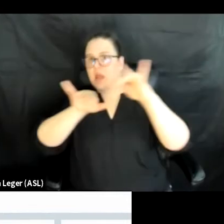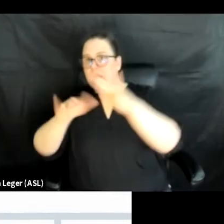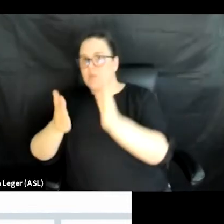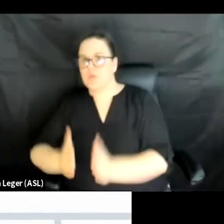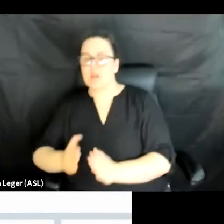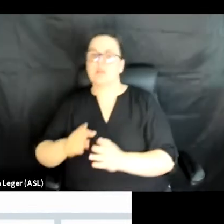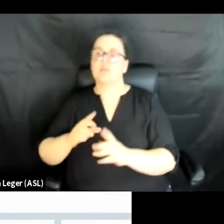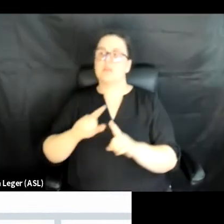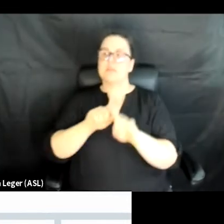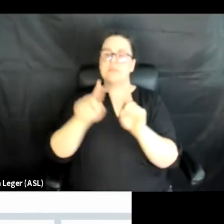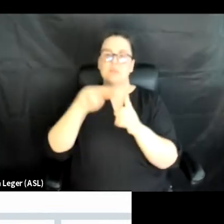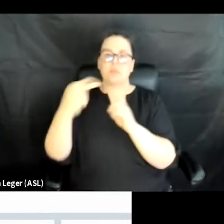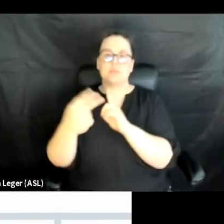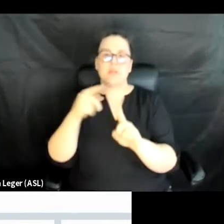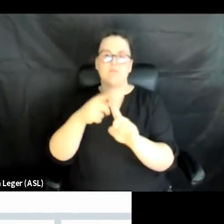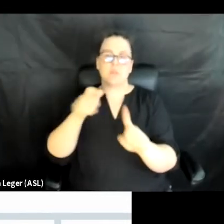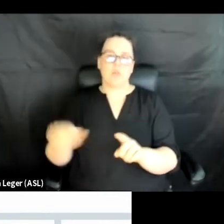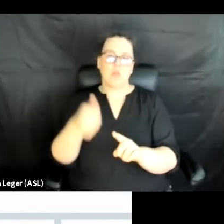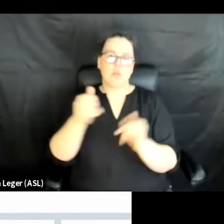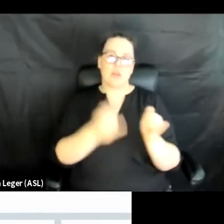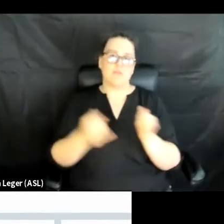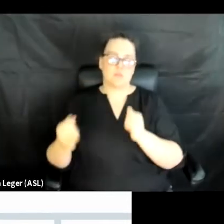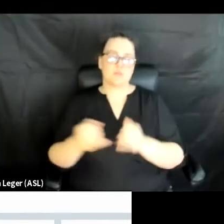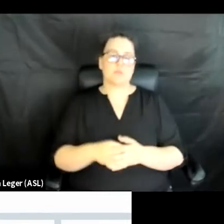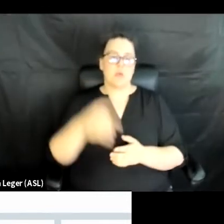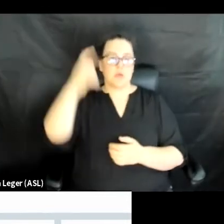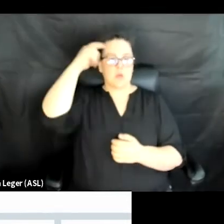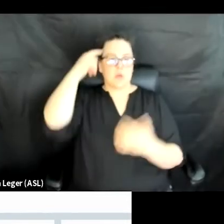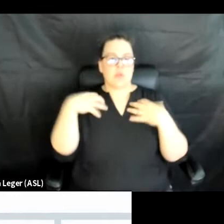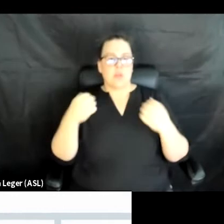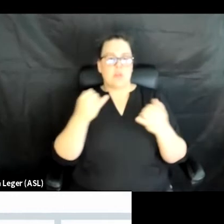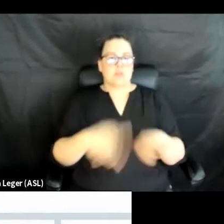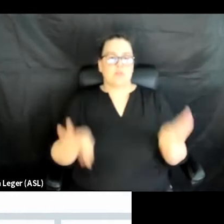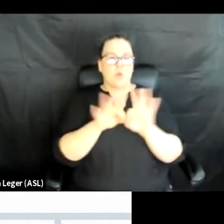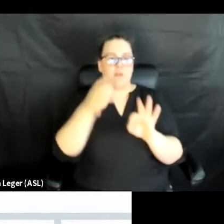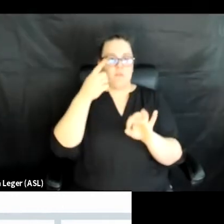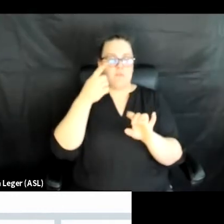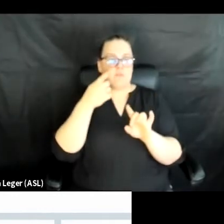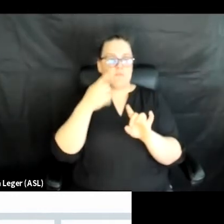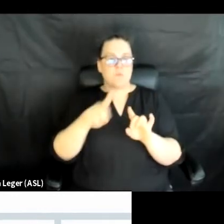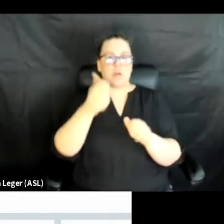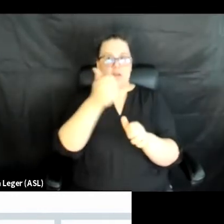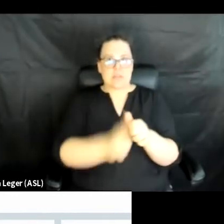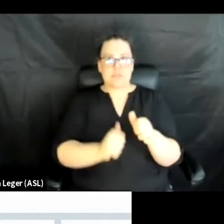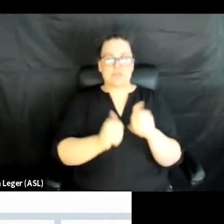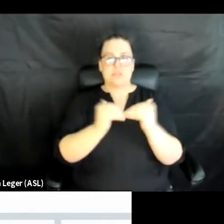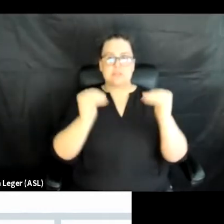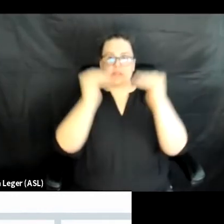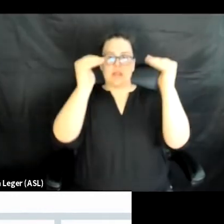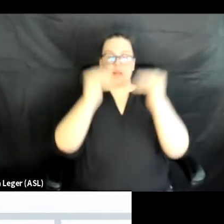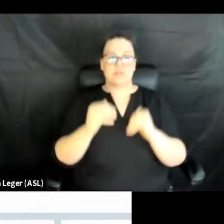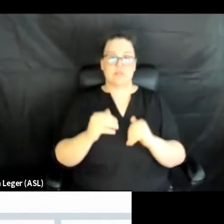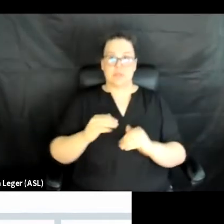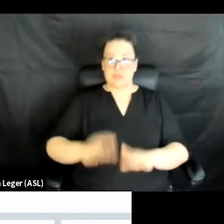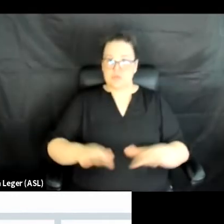by other populations, by other individuals. Mental health is important at every stage of life, from childhood through adolescence into adulthood.